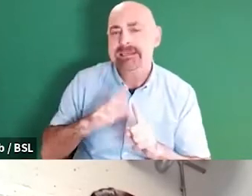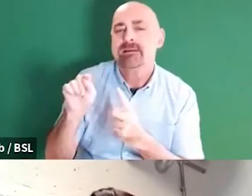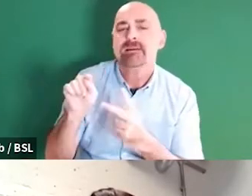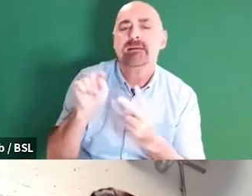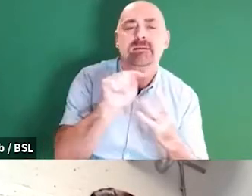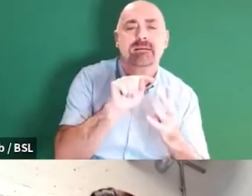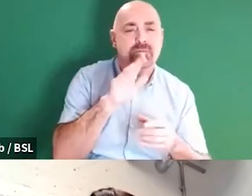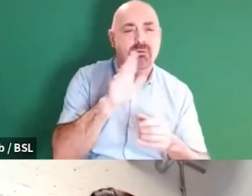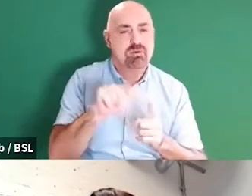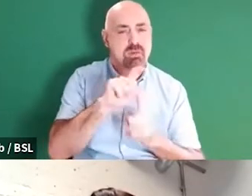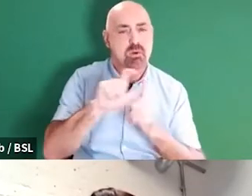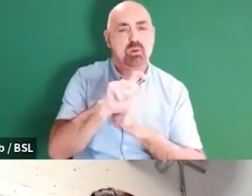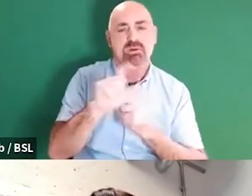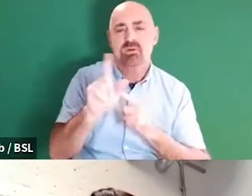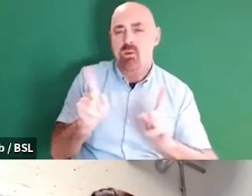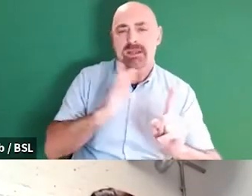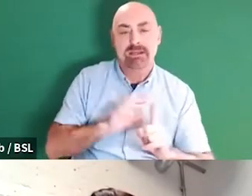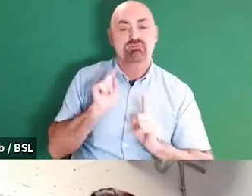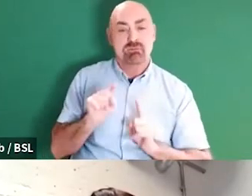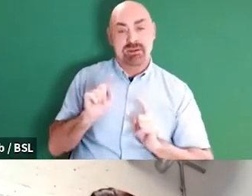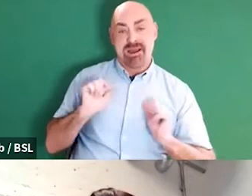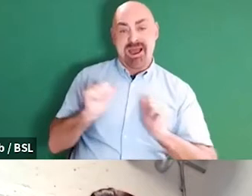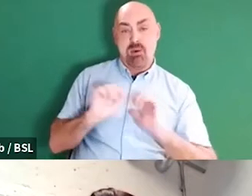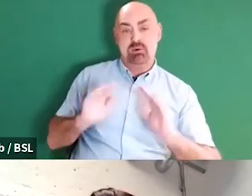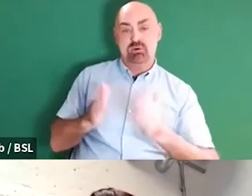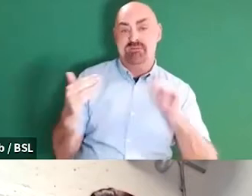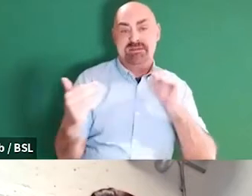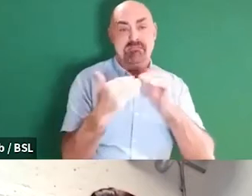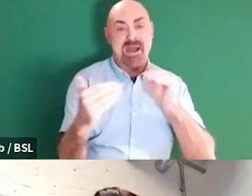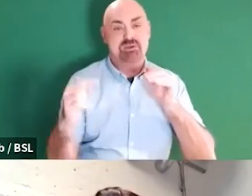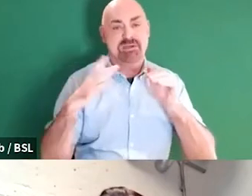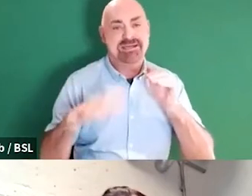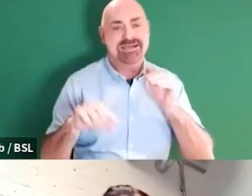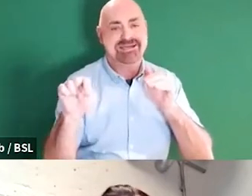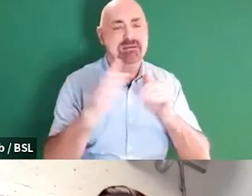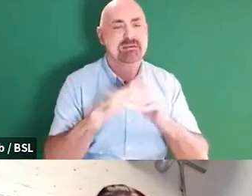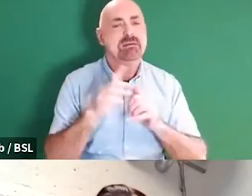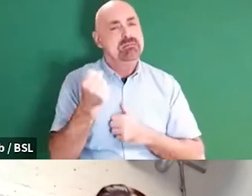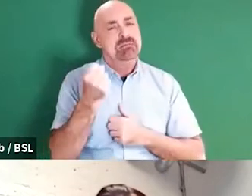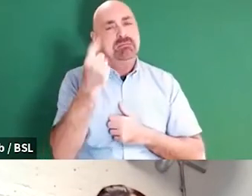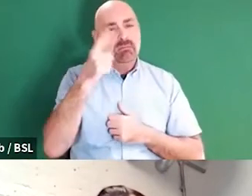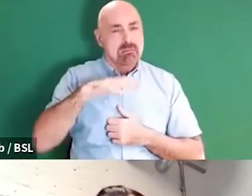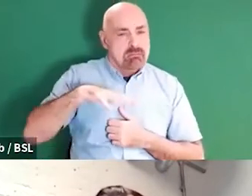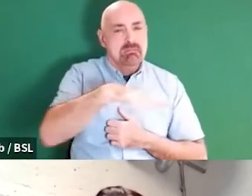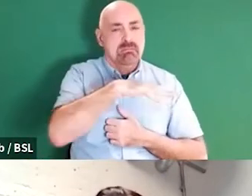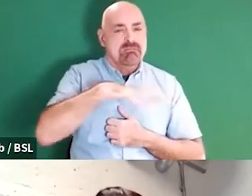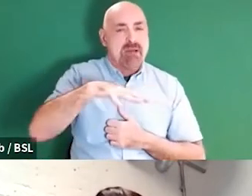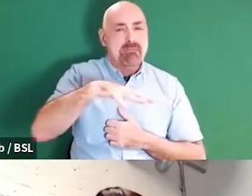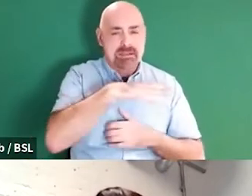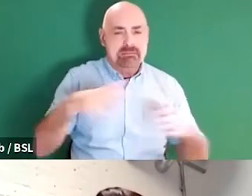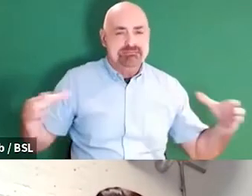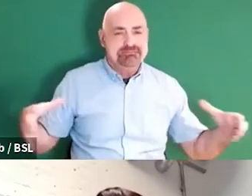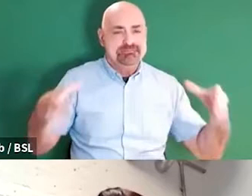developing a service offer around that. I think key is whole family working. So looking at the whole